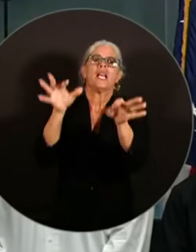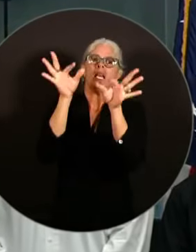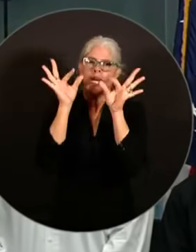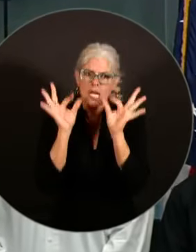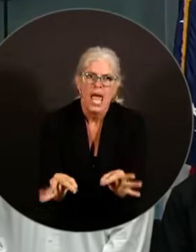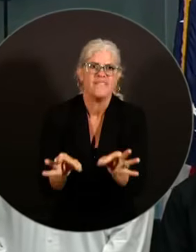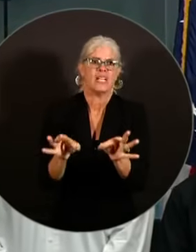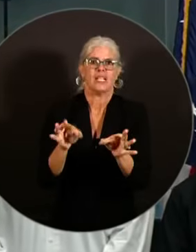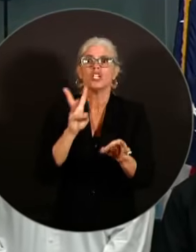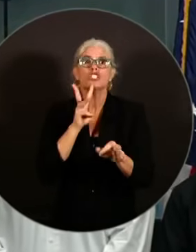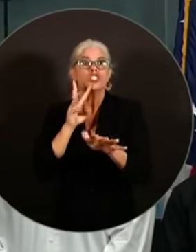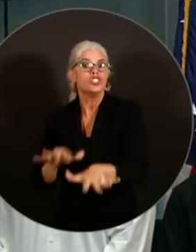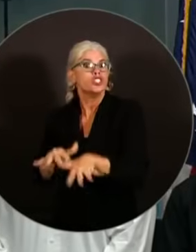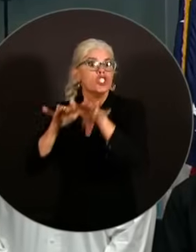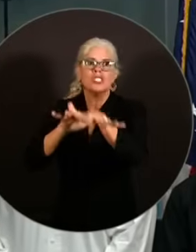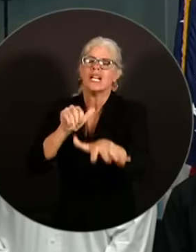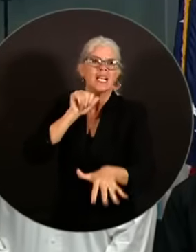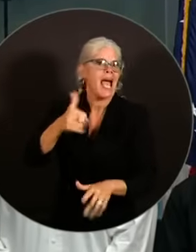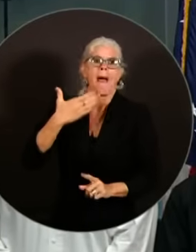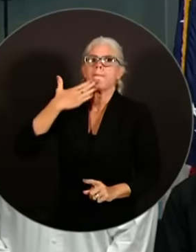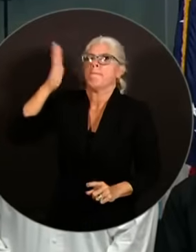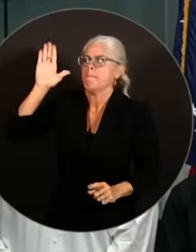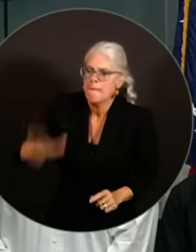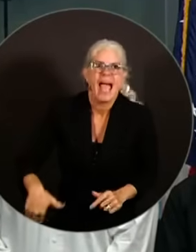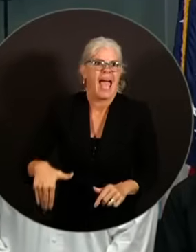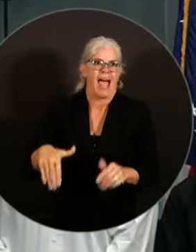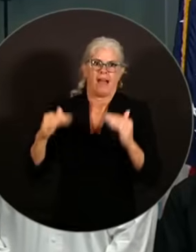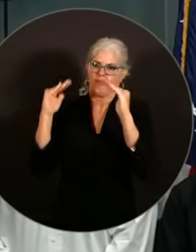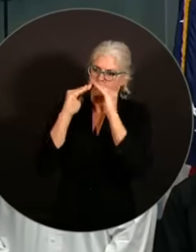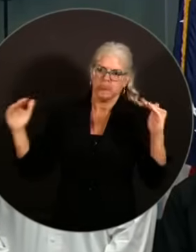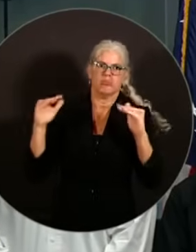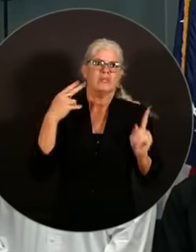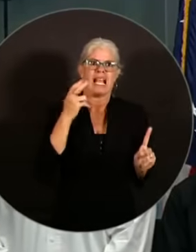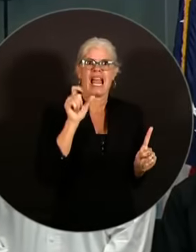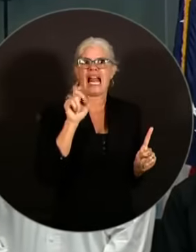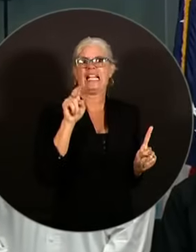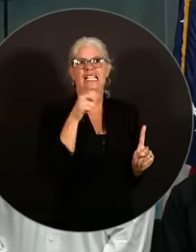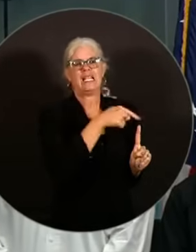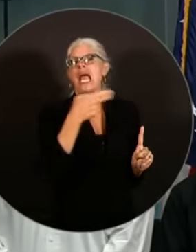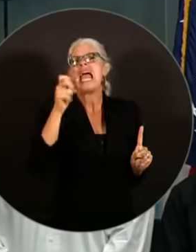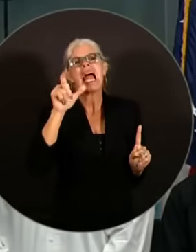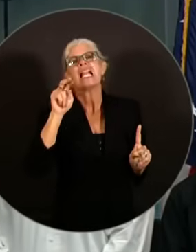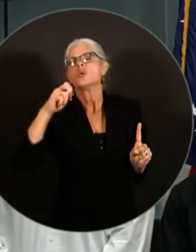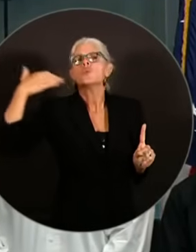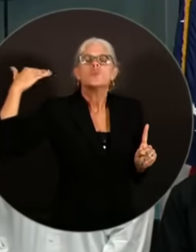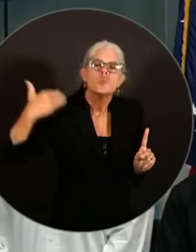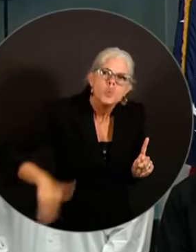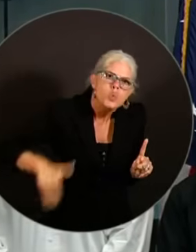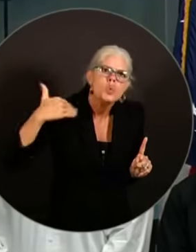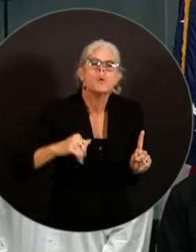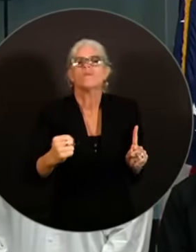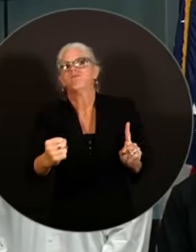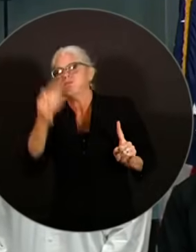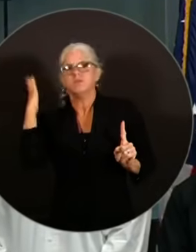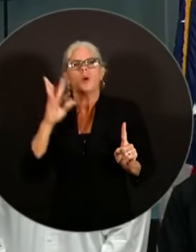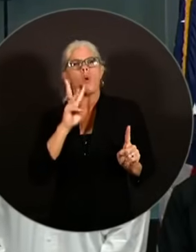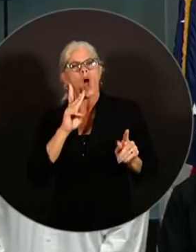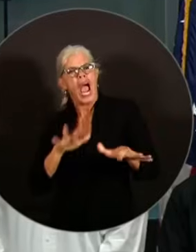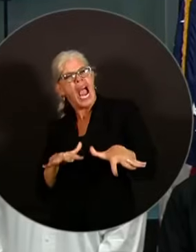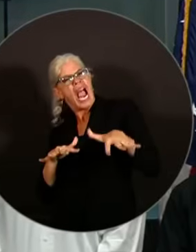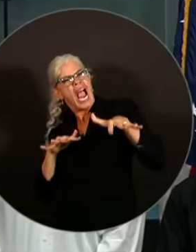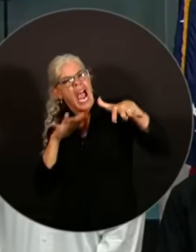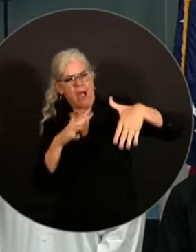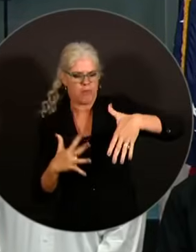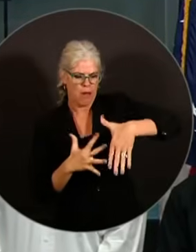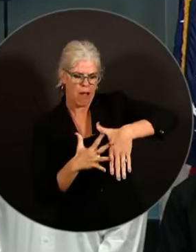surge did not reach Helene levels. I mean, Helene was producing major surge all across the west coast of Florida, and then in the